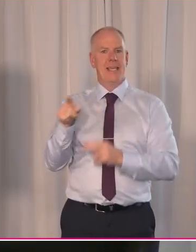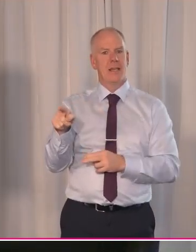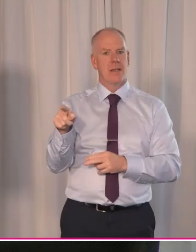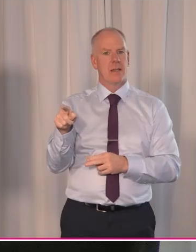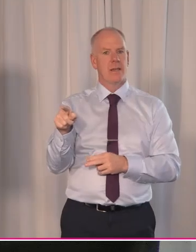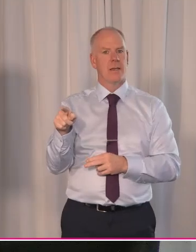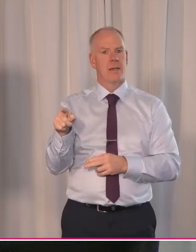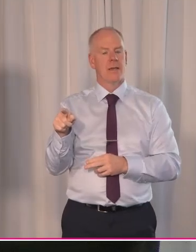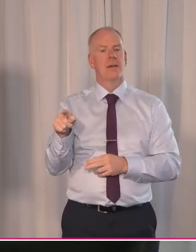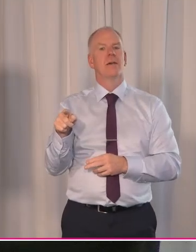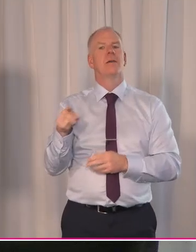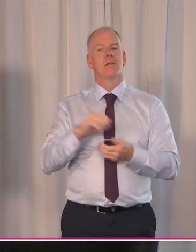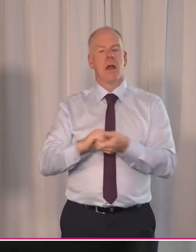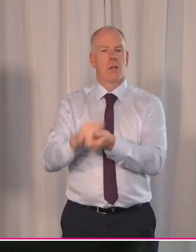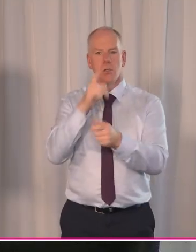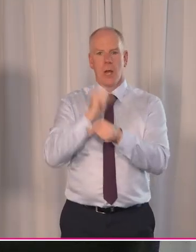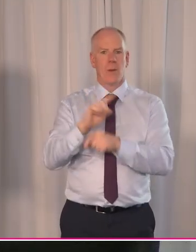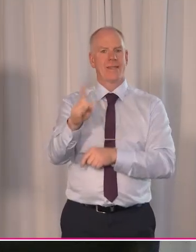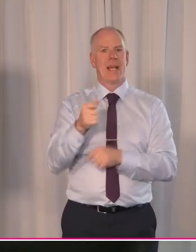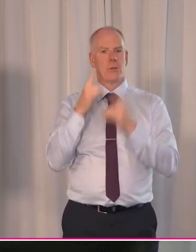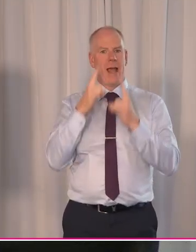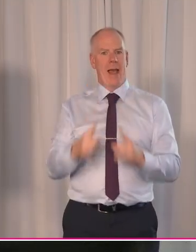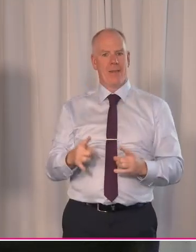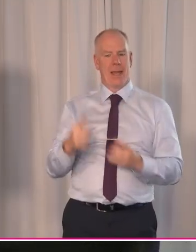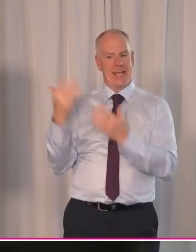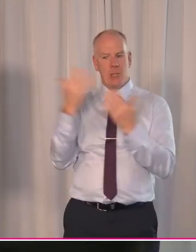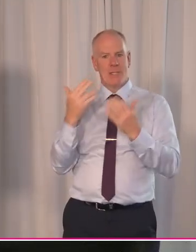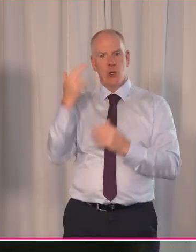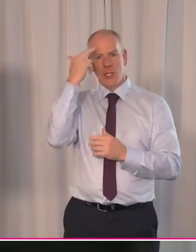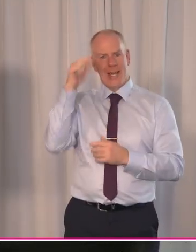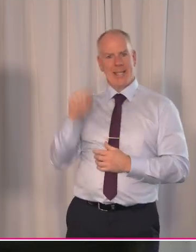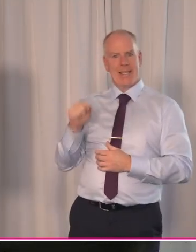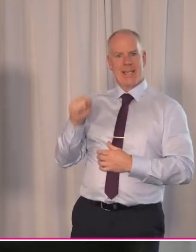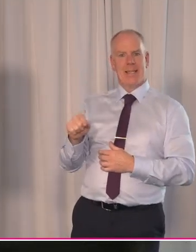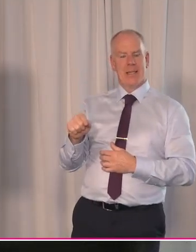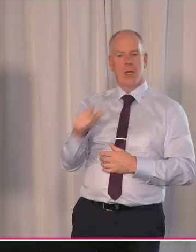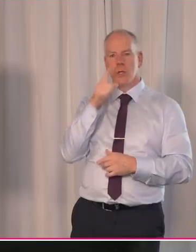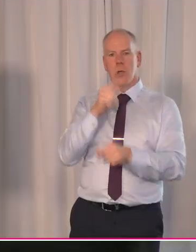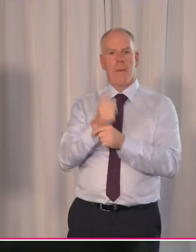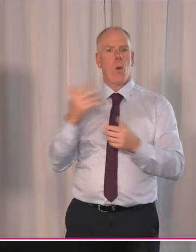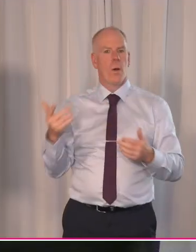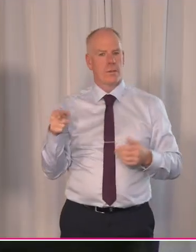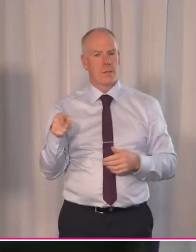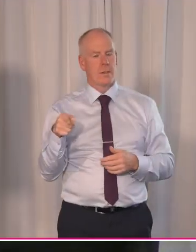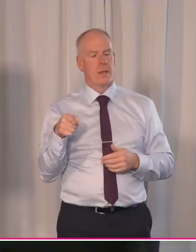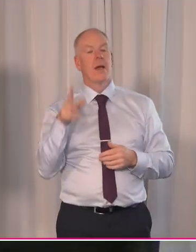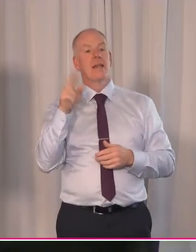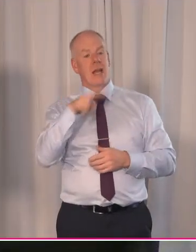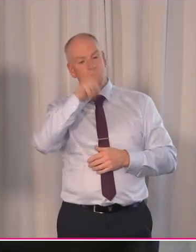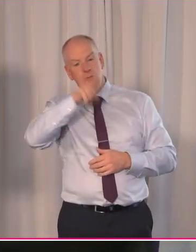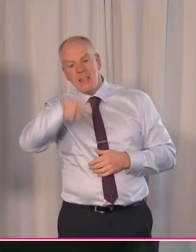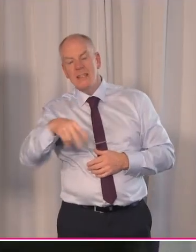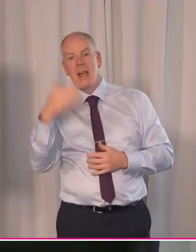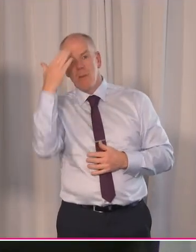the ideas of sexual health literacy. And by sexual health literacy, we're talking about the ability to access information